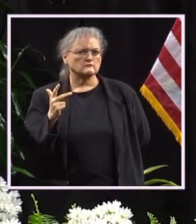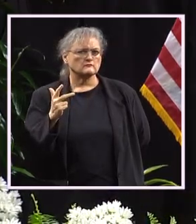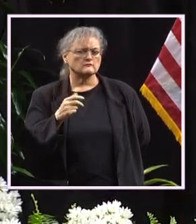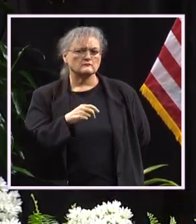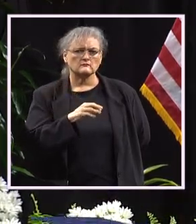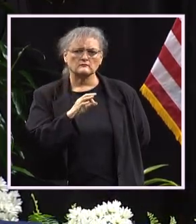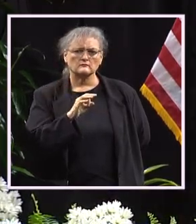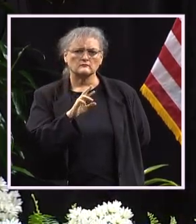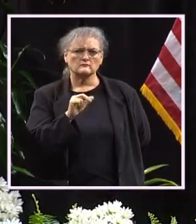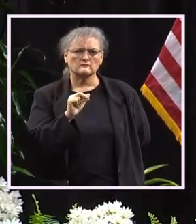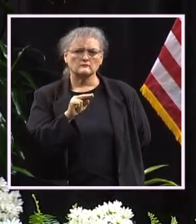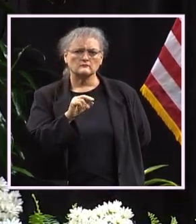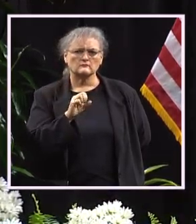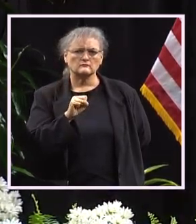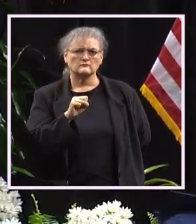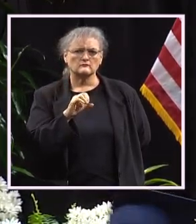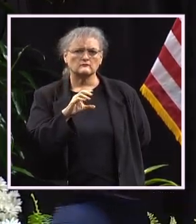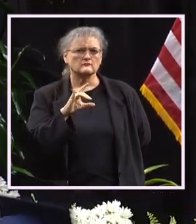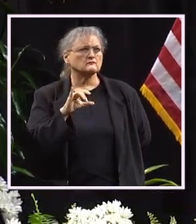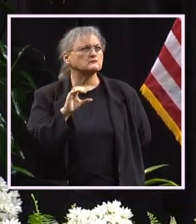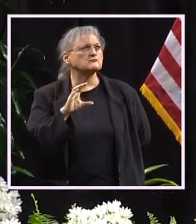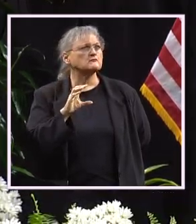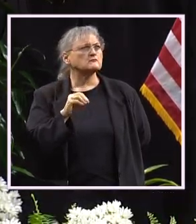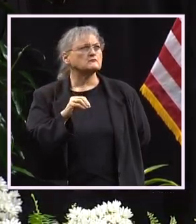Francisco de Jesus G. Trejo, Cum Laude.